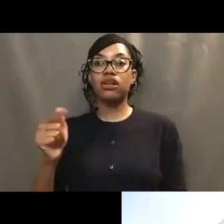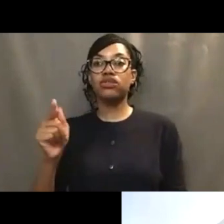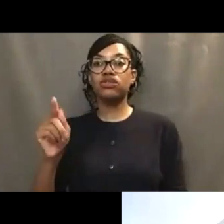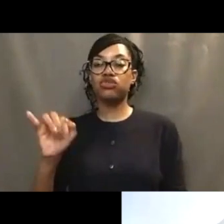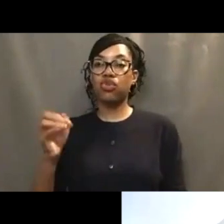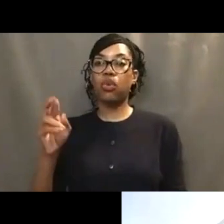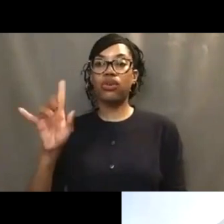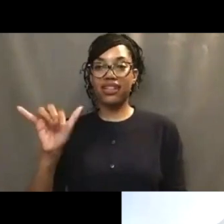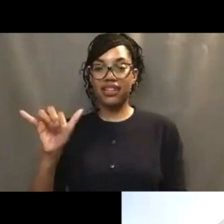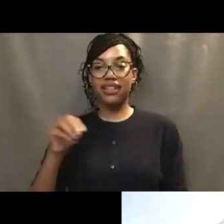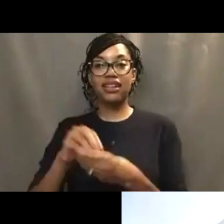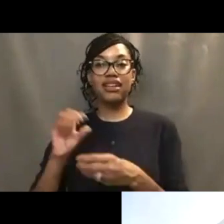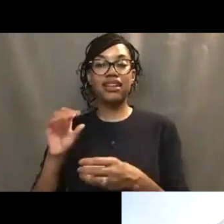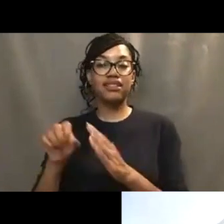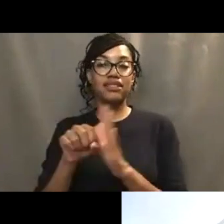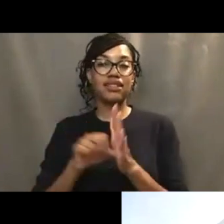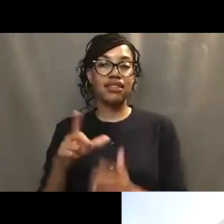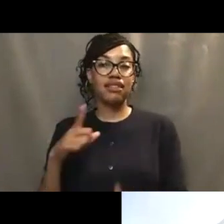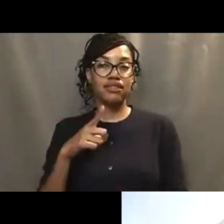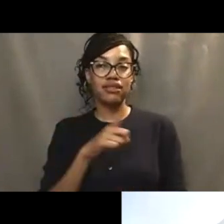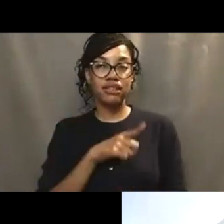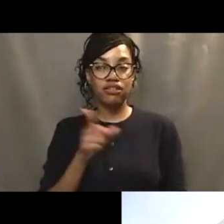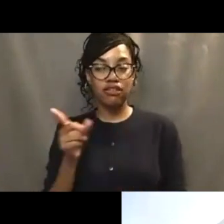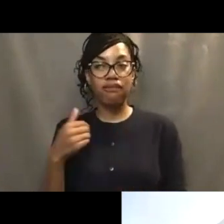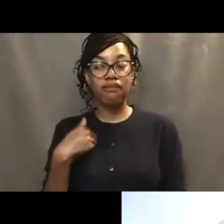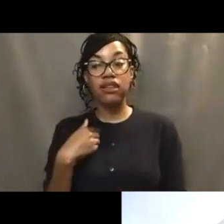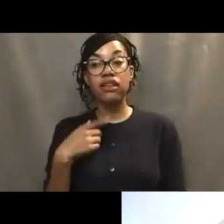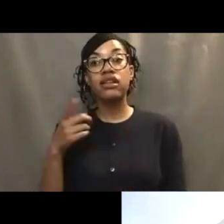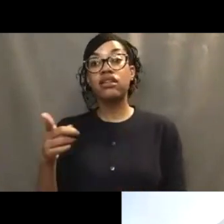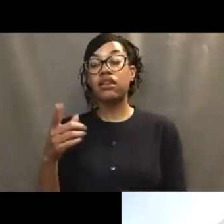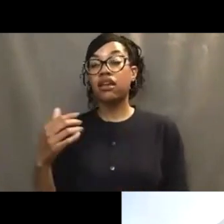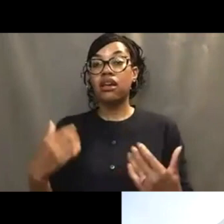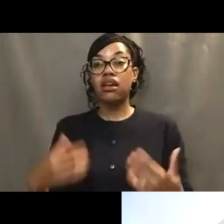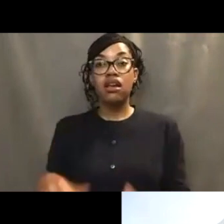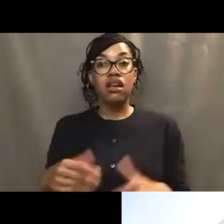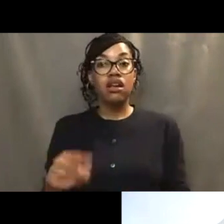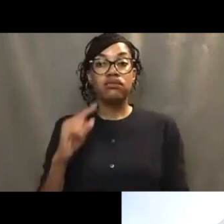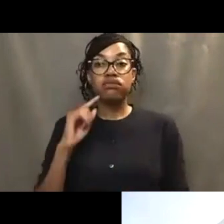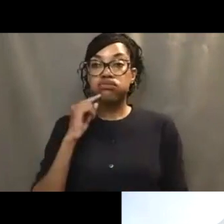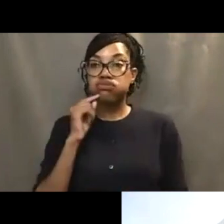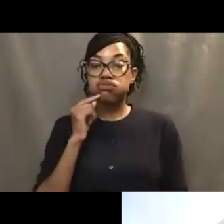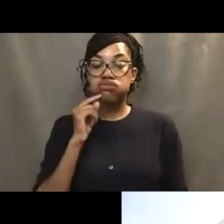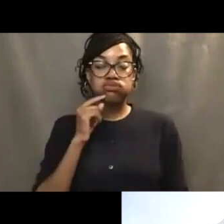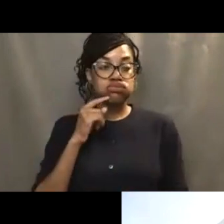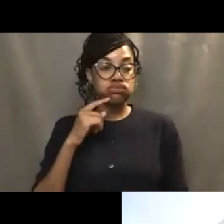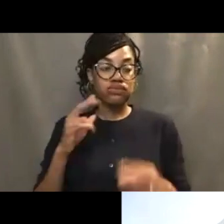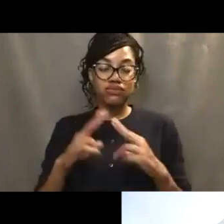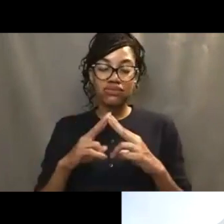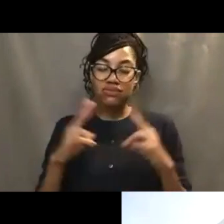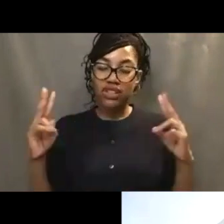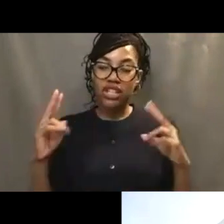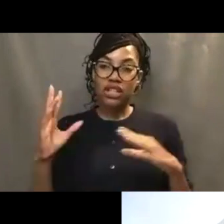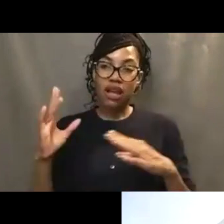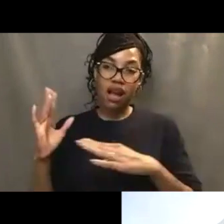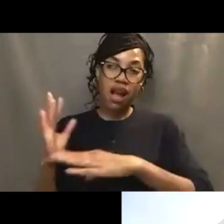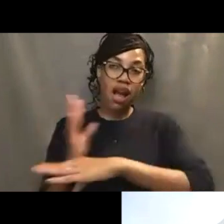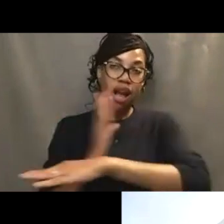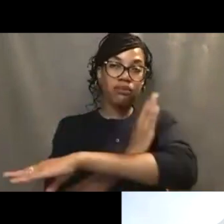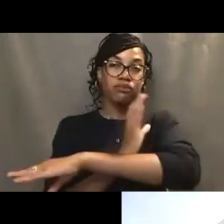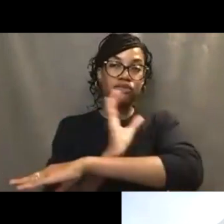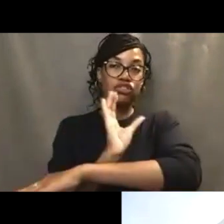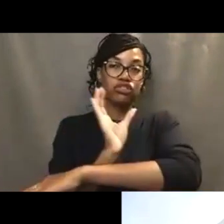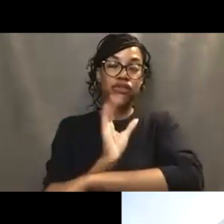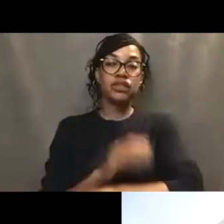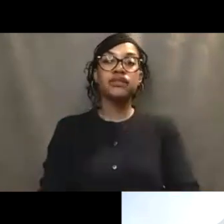legislature. They are extremely conservative. I think Trump won by a